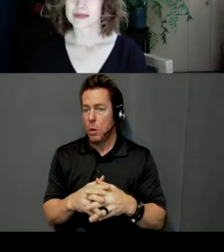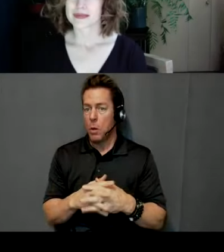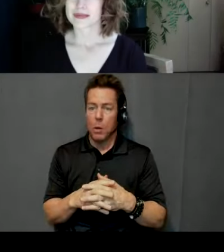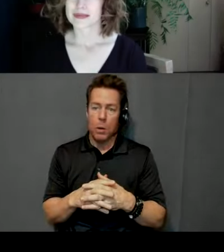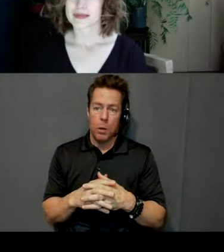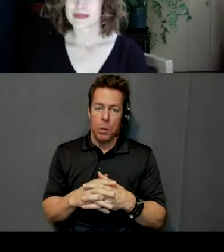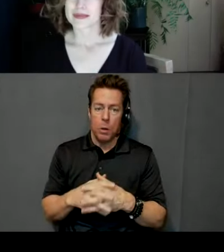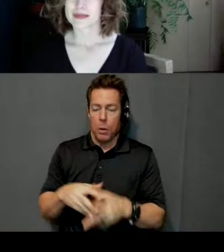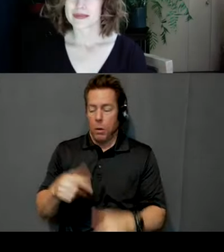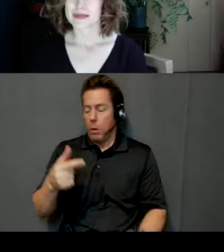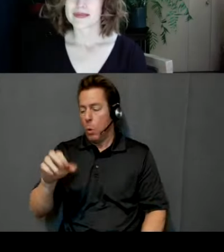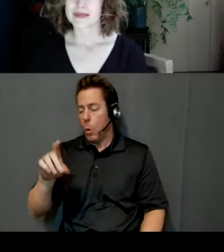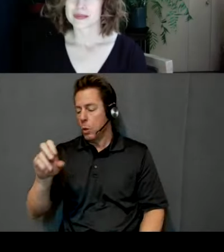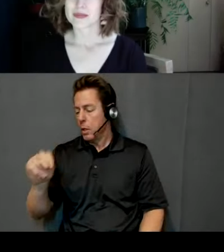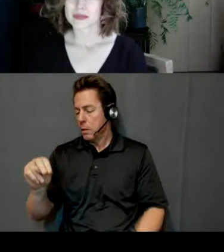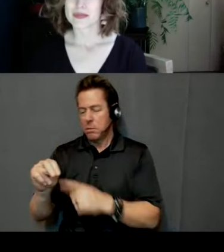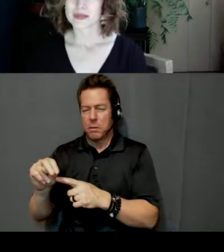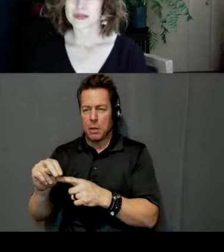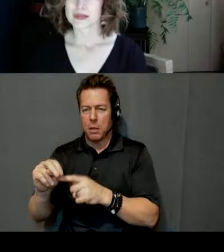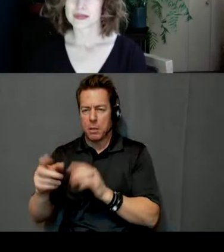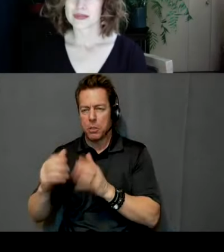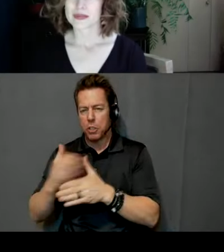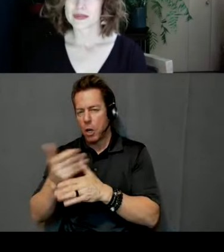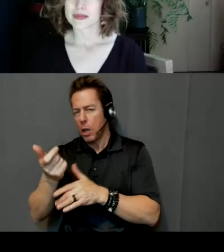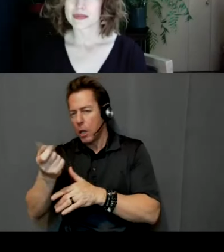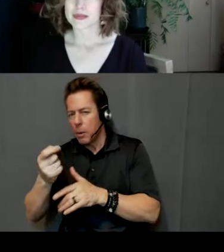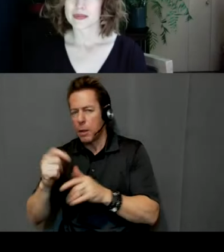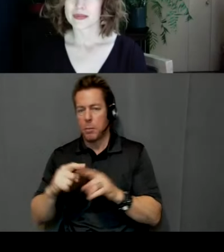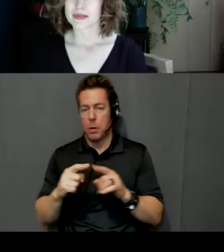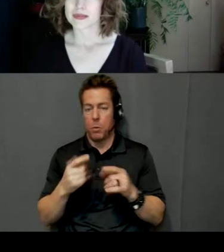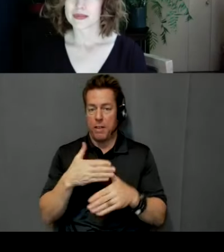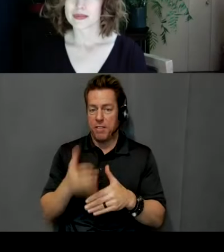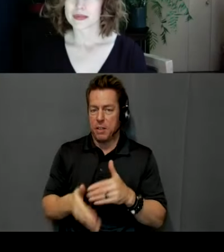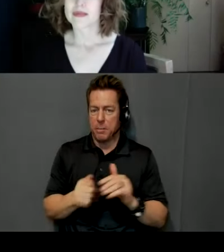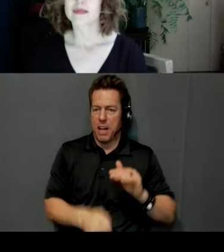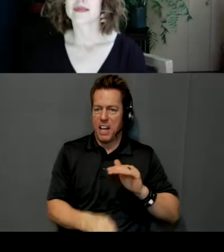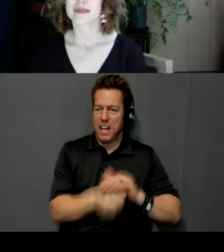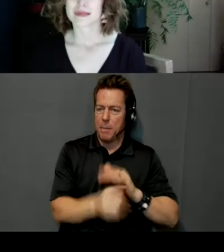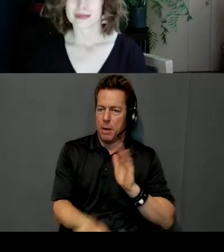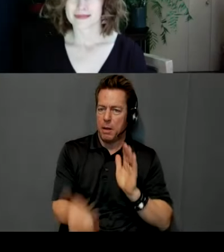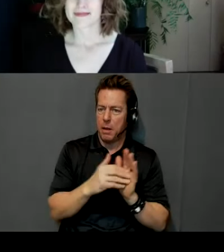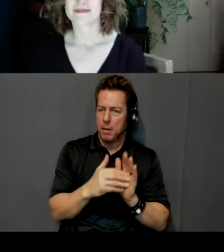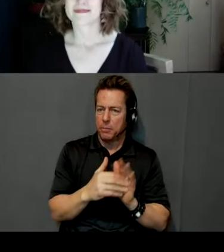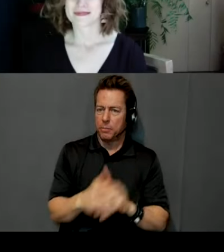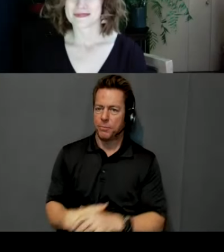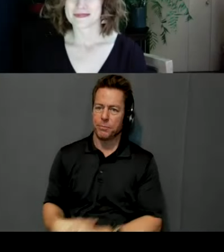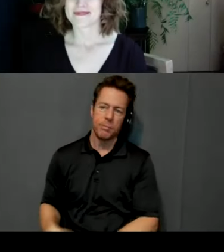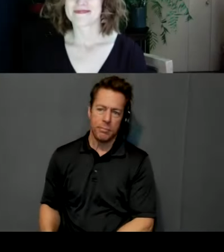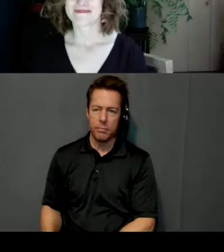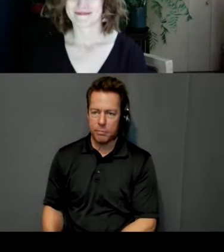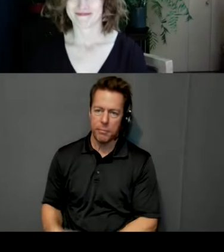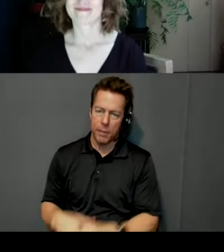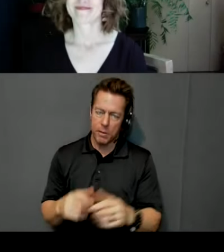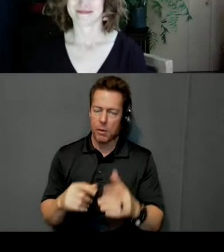Golden Residency, I did a little bit. They were more in progress, but then when I finished them, I hid them again. So they're coming